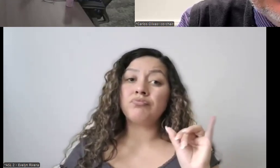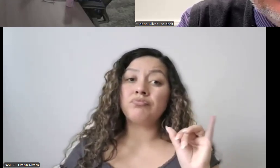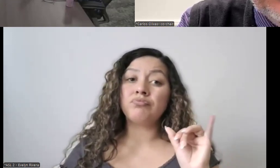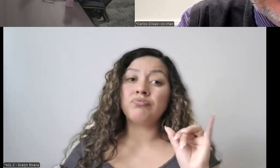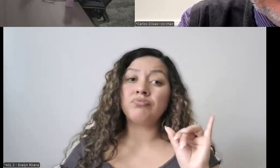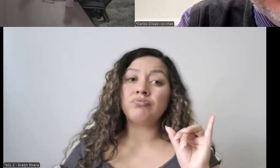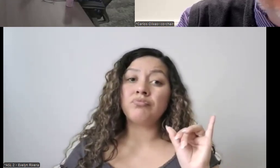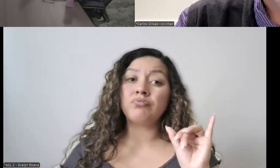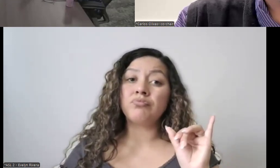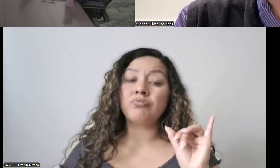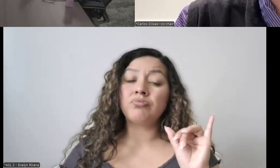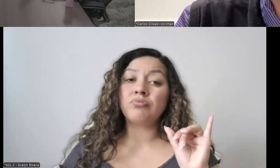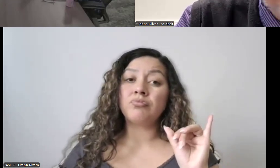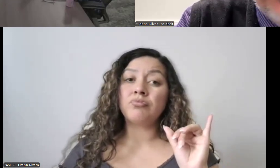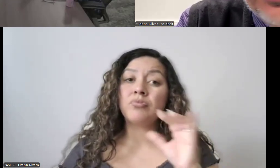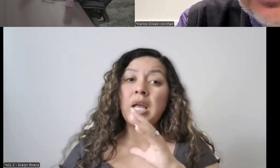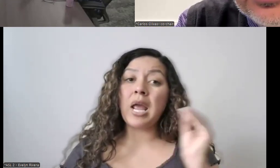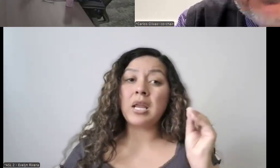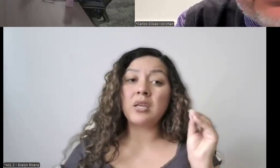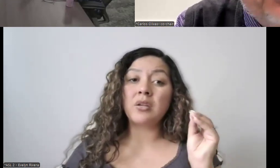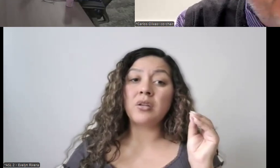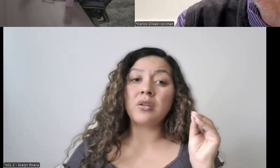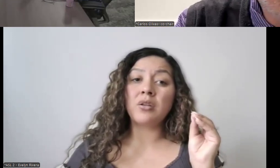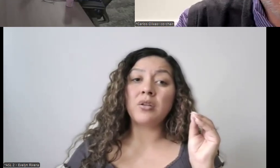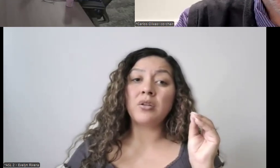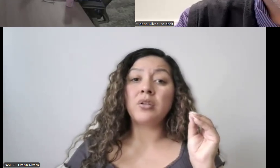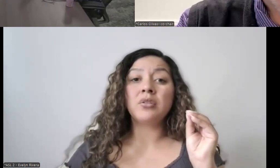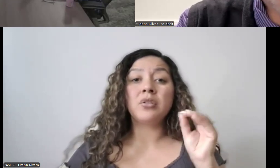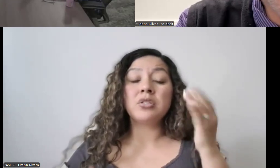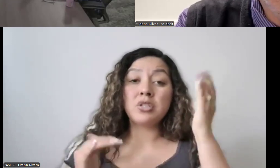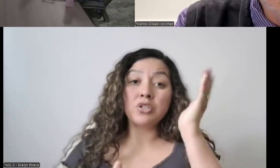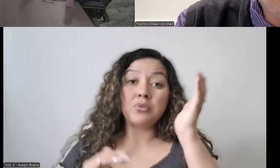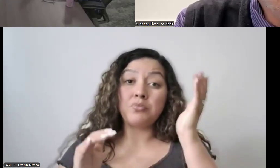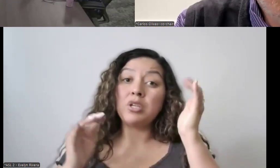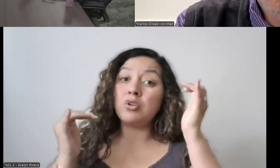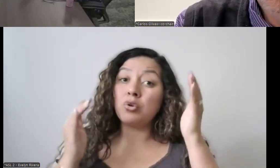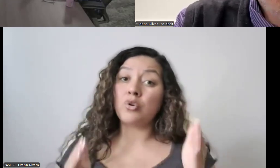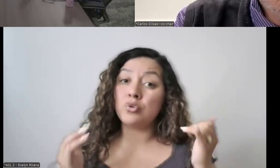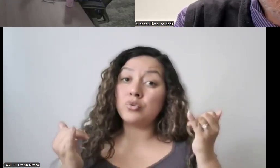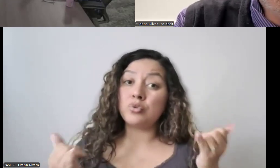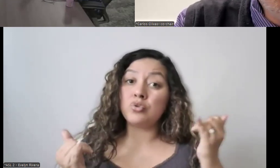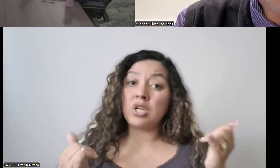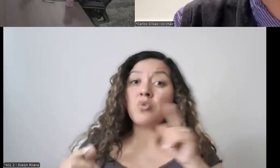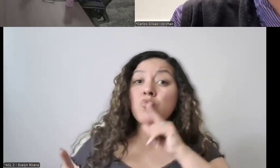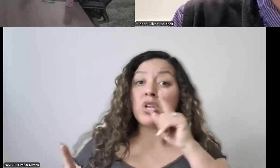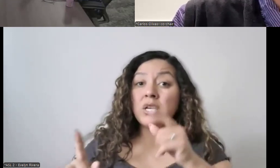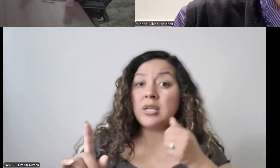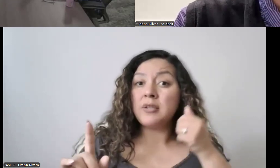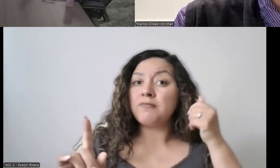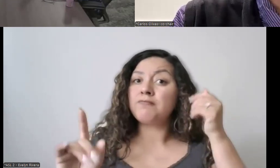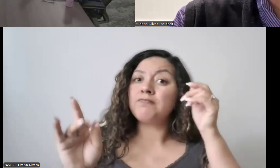And you know, the speakers today really point out a lot of